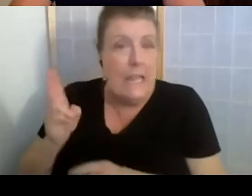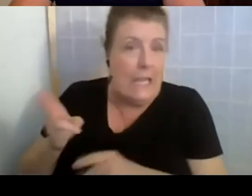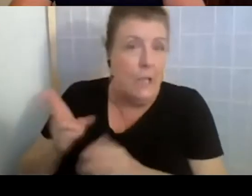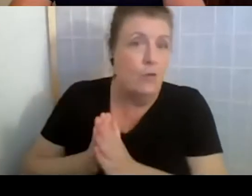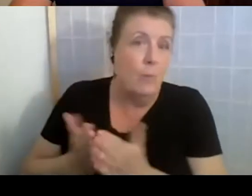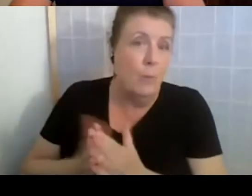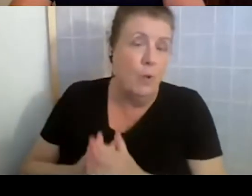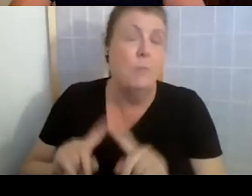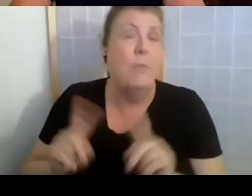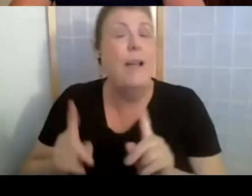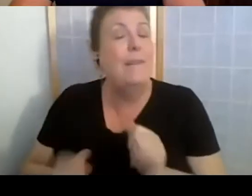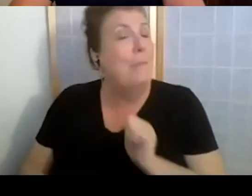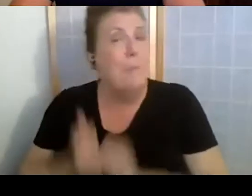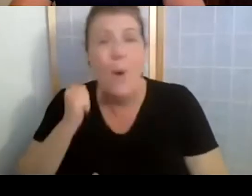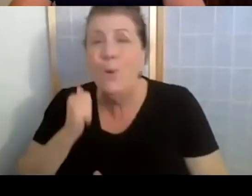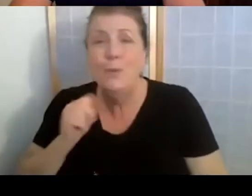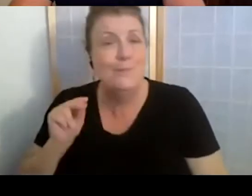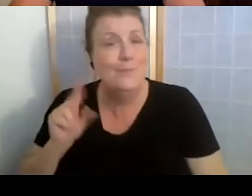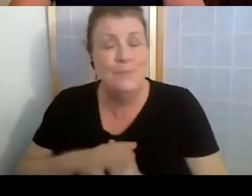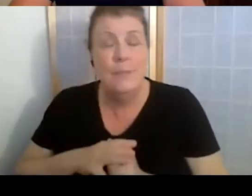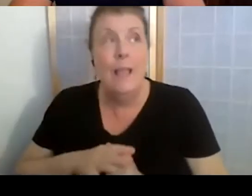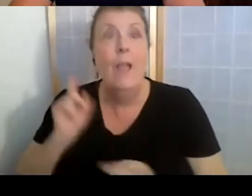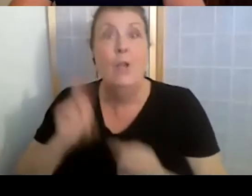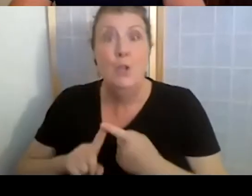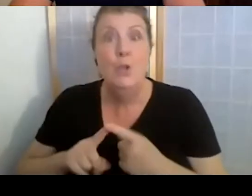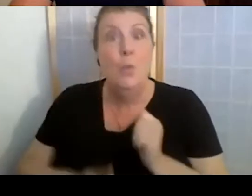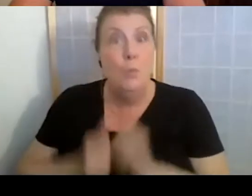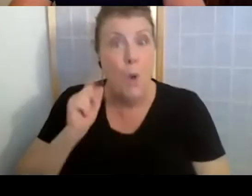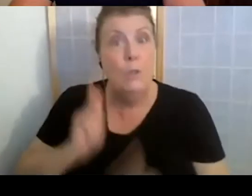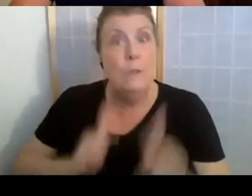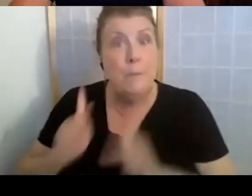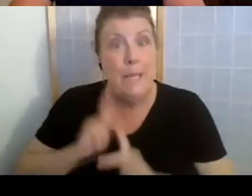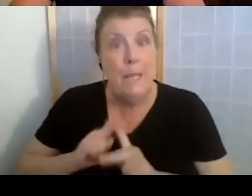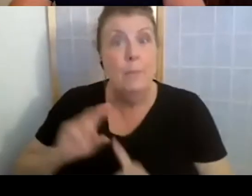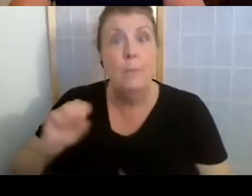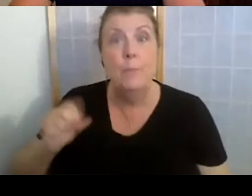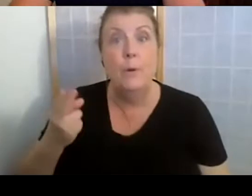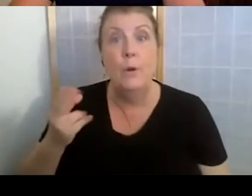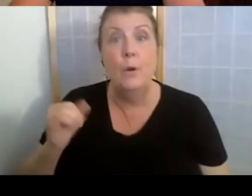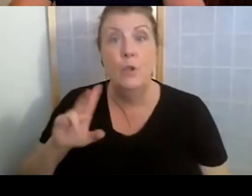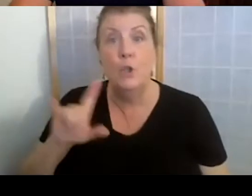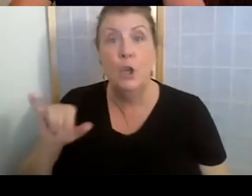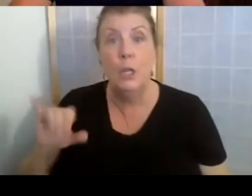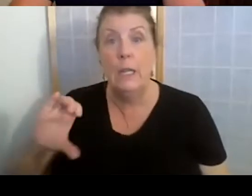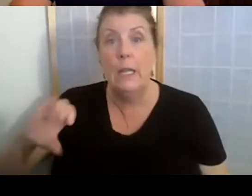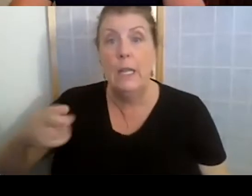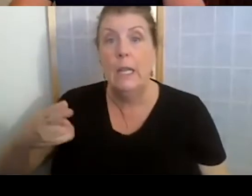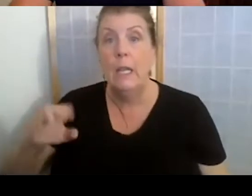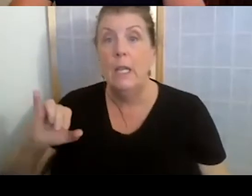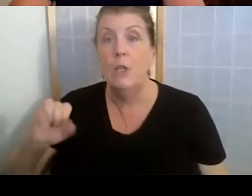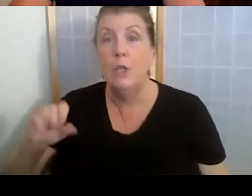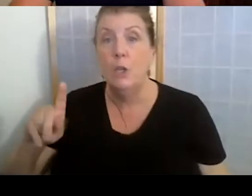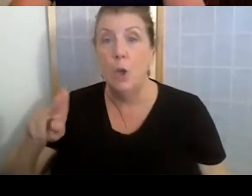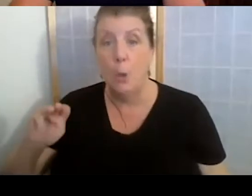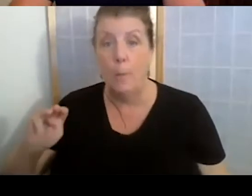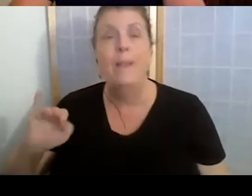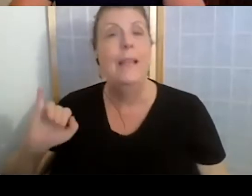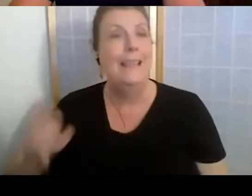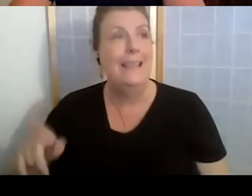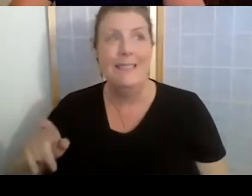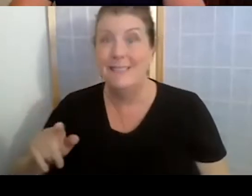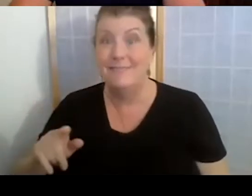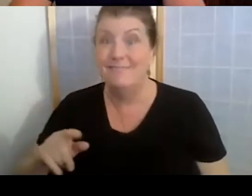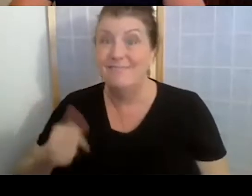know that to most people, Shirley Chisholm was a footnote. You know, many people knew about her, but most people did not. So I think